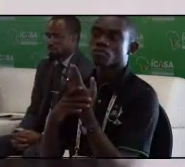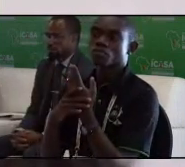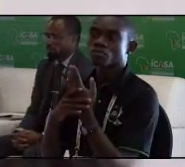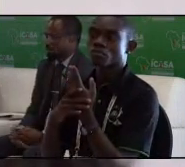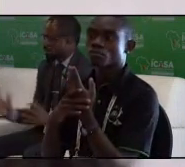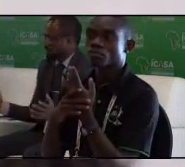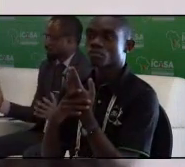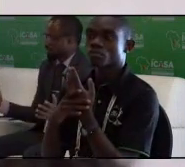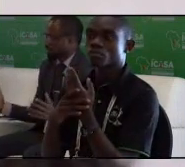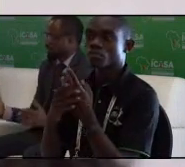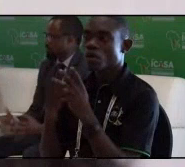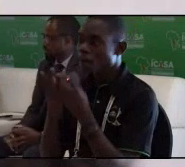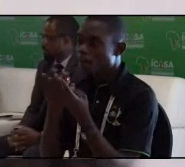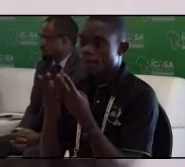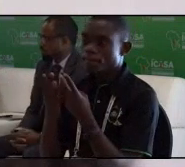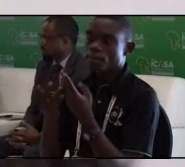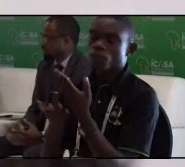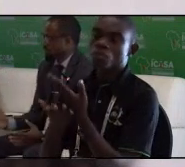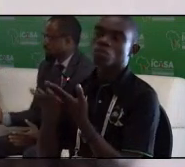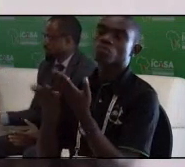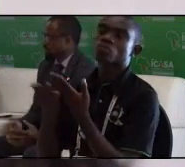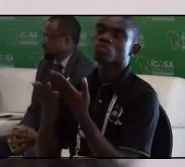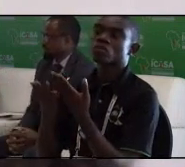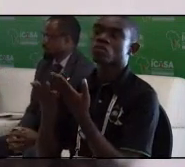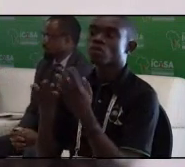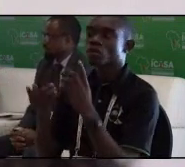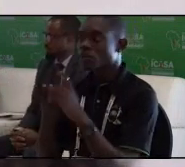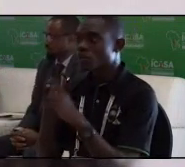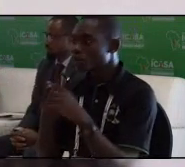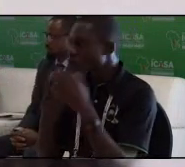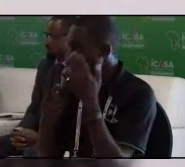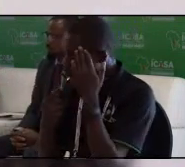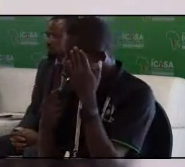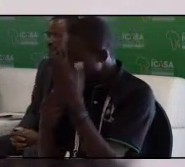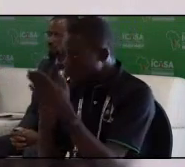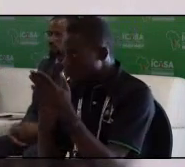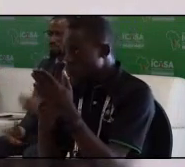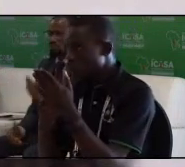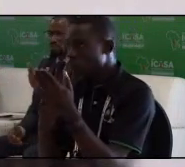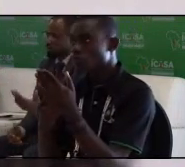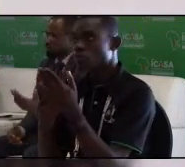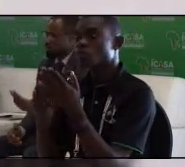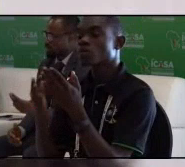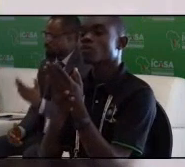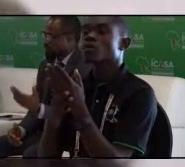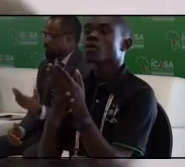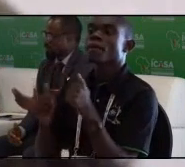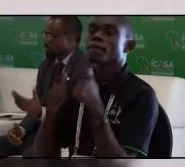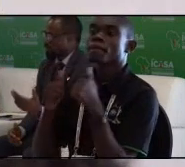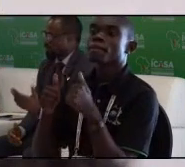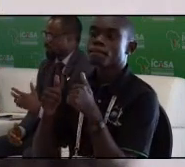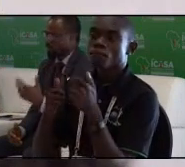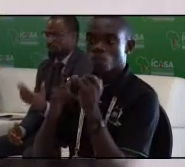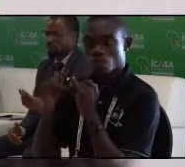proper marketing mix principles, product prices, and all that. We ensure that the right messaging,